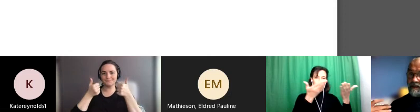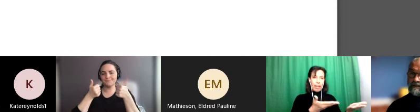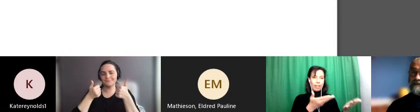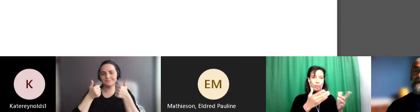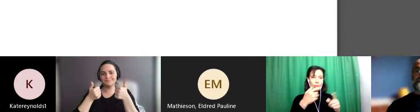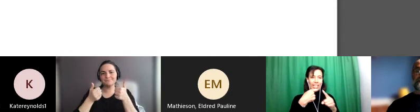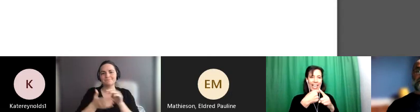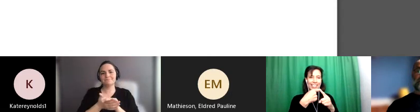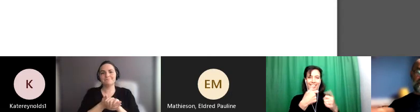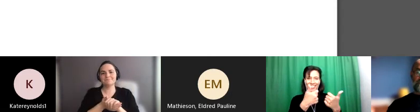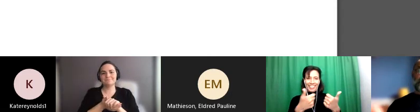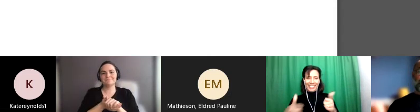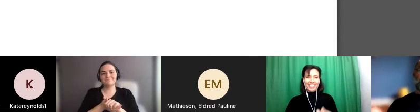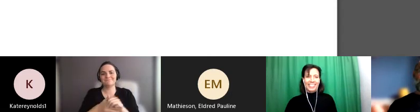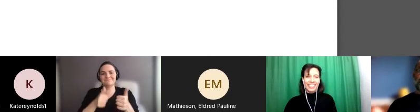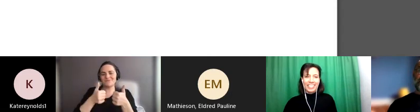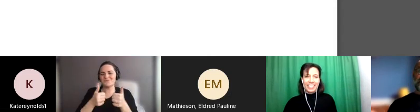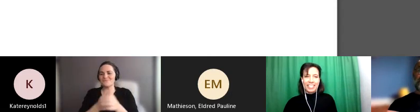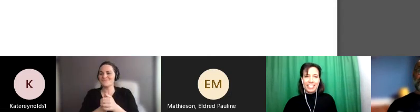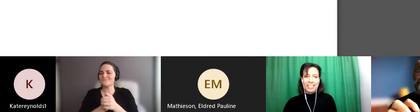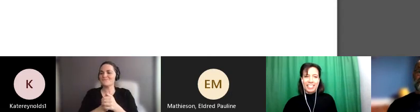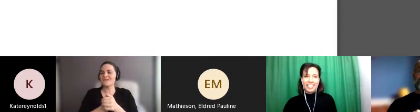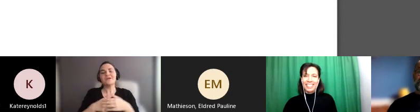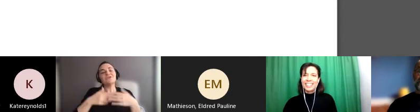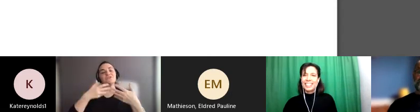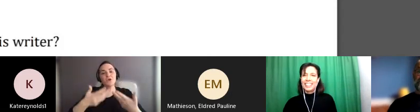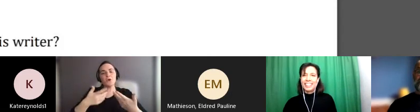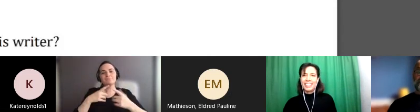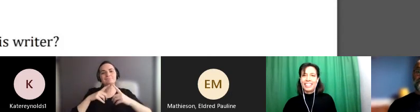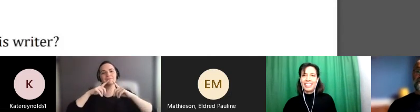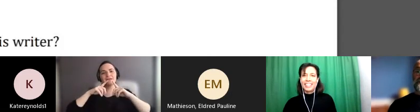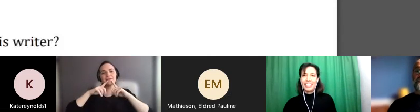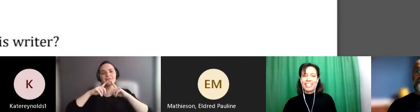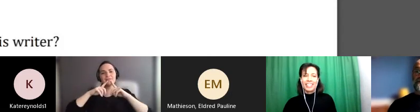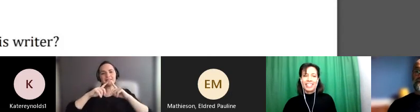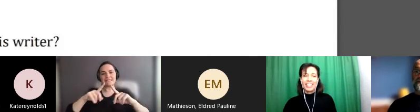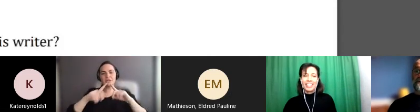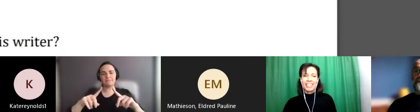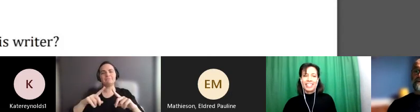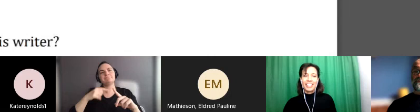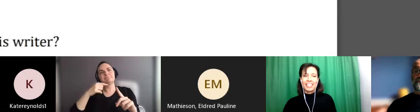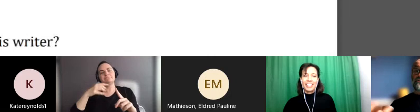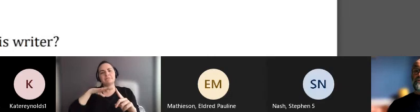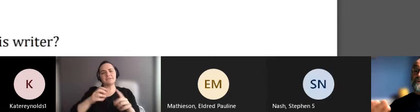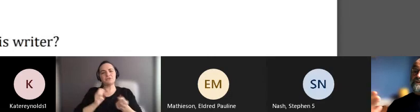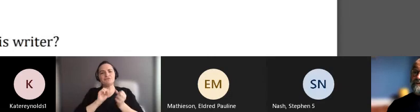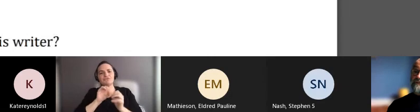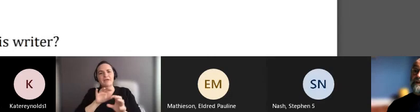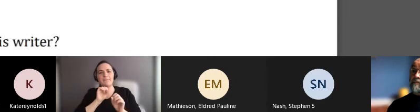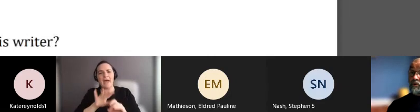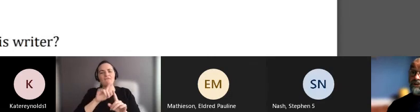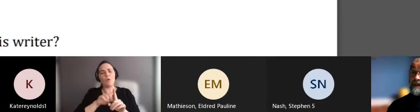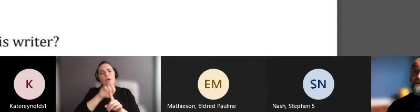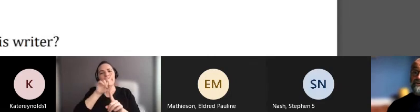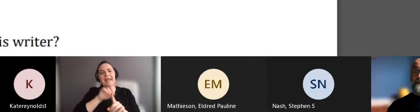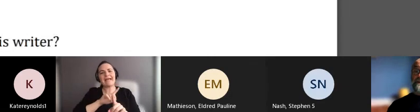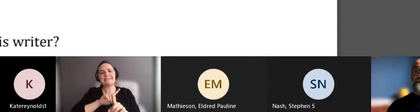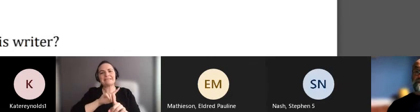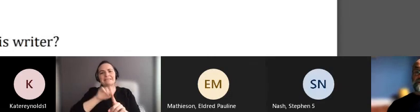work next time? Because they've met all of my initial success criteria. So I need to think about things to do that are different and